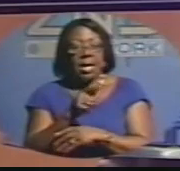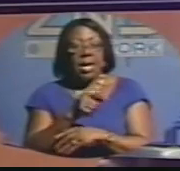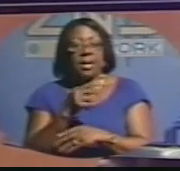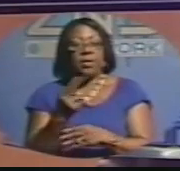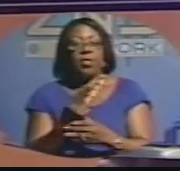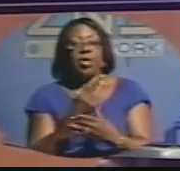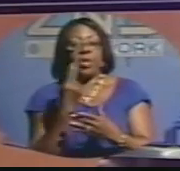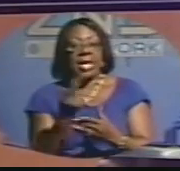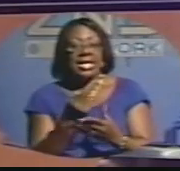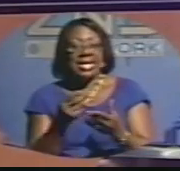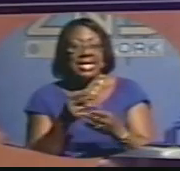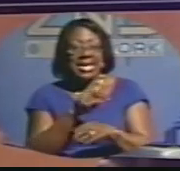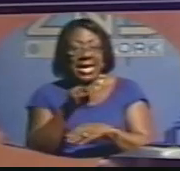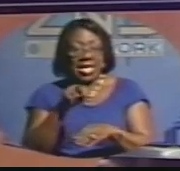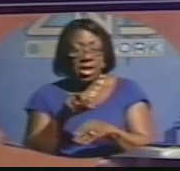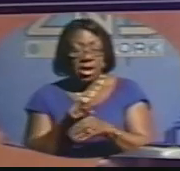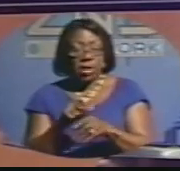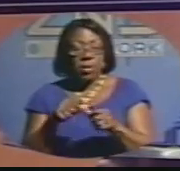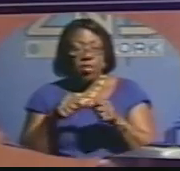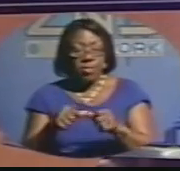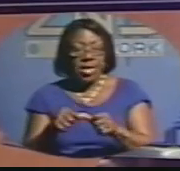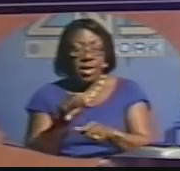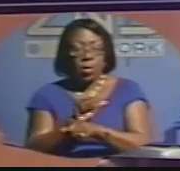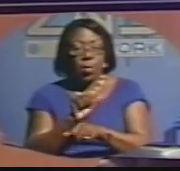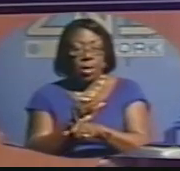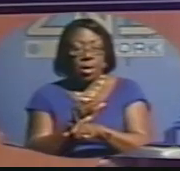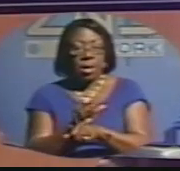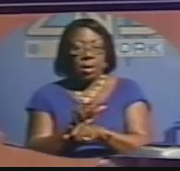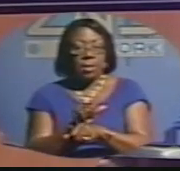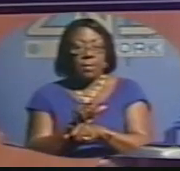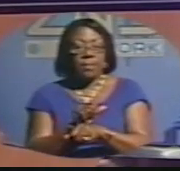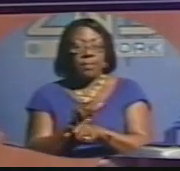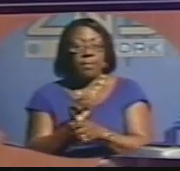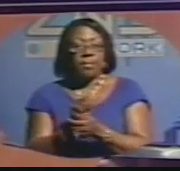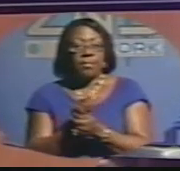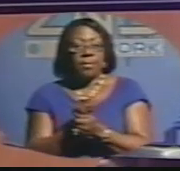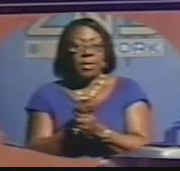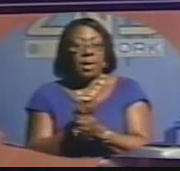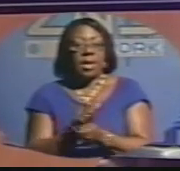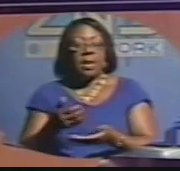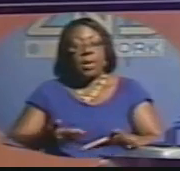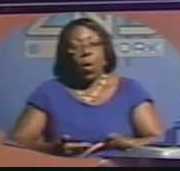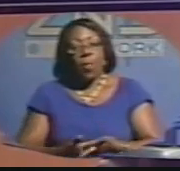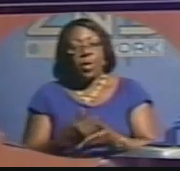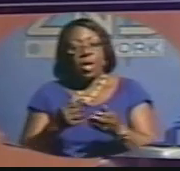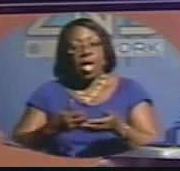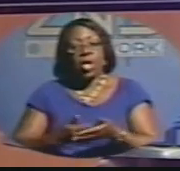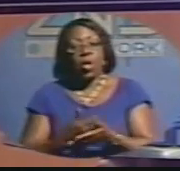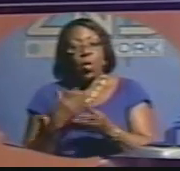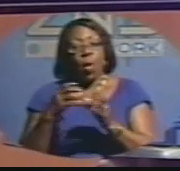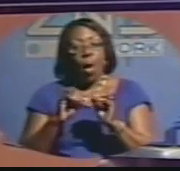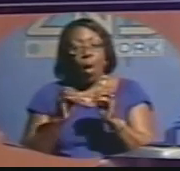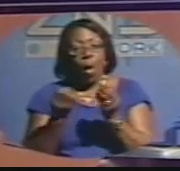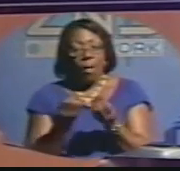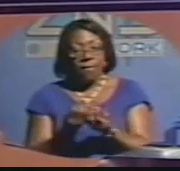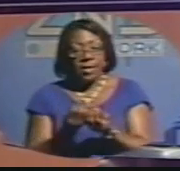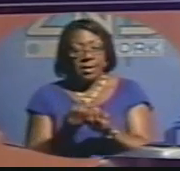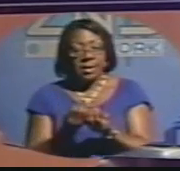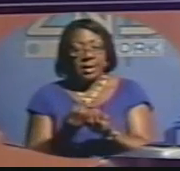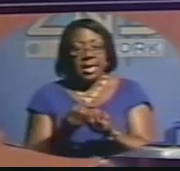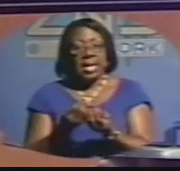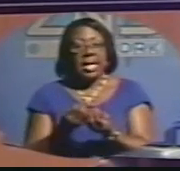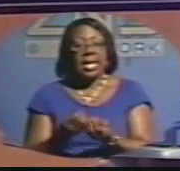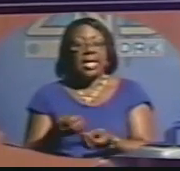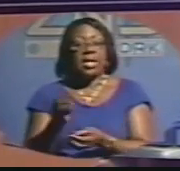Mitchell indicated that the new heads of mission will comprise professional diplomats and political appointments. He verified all offices